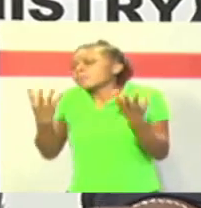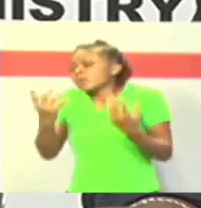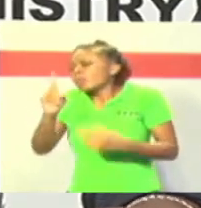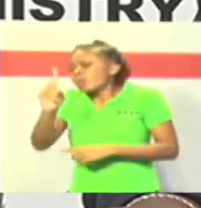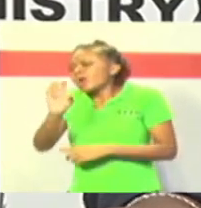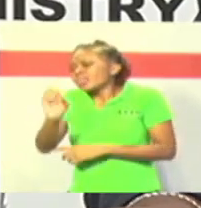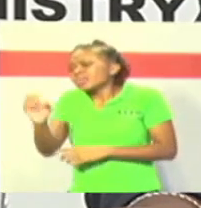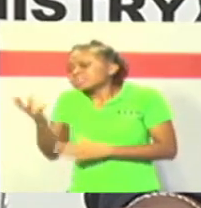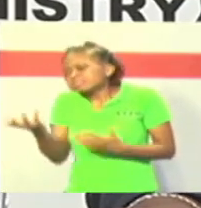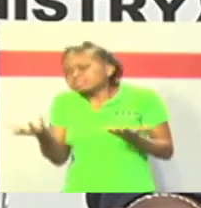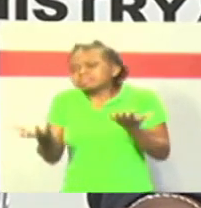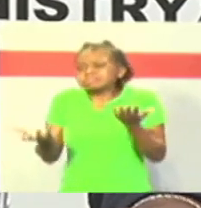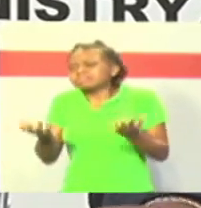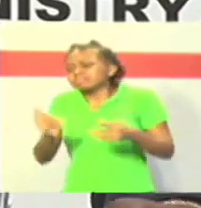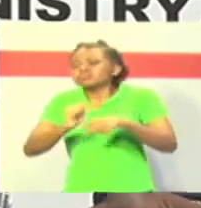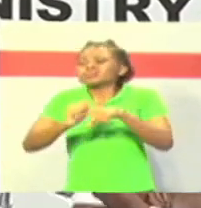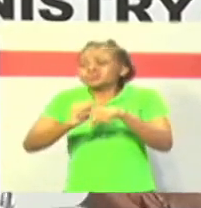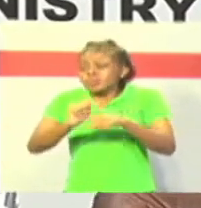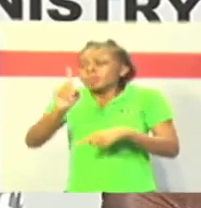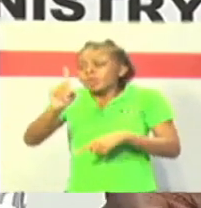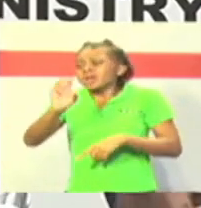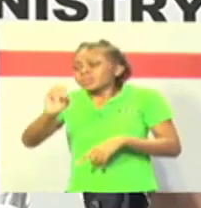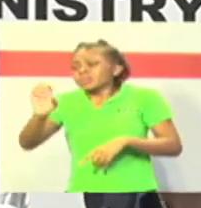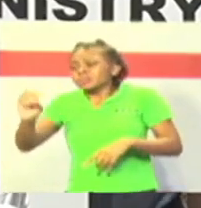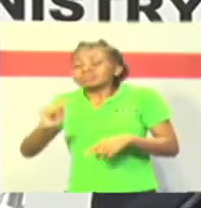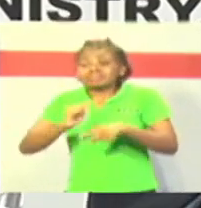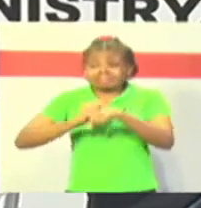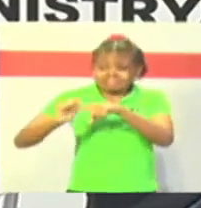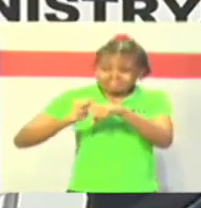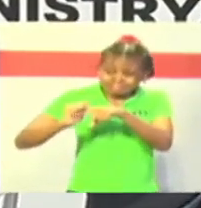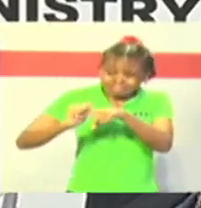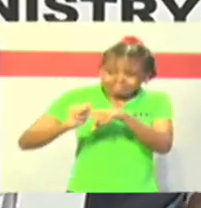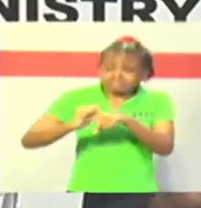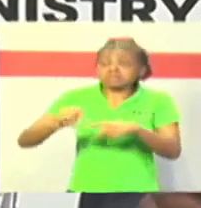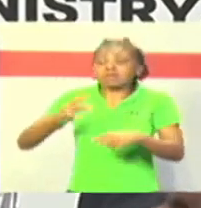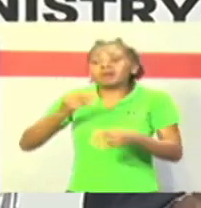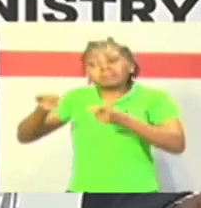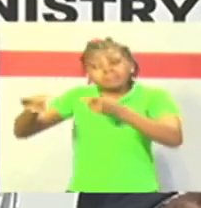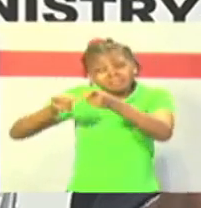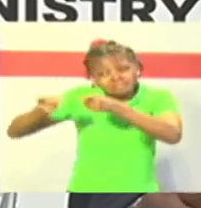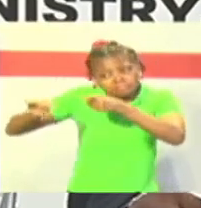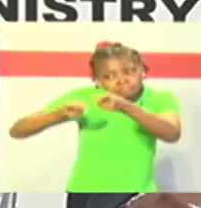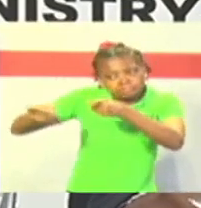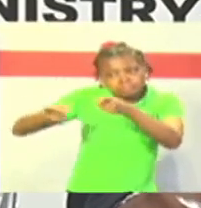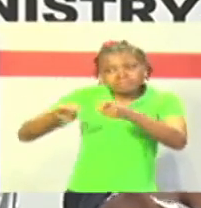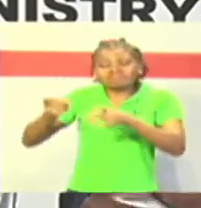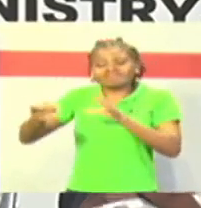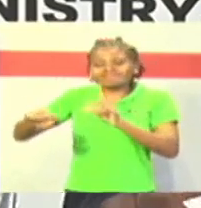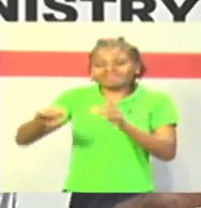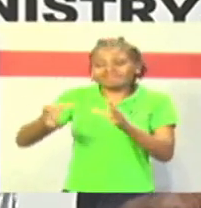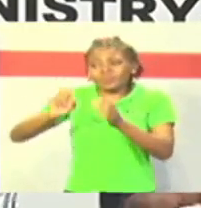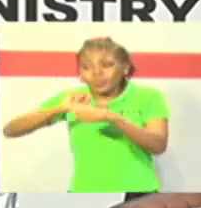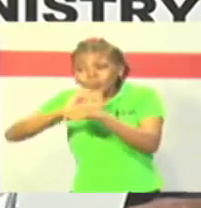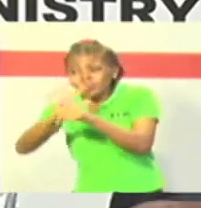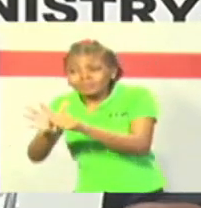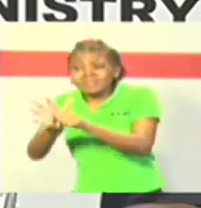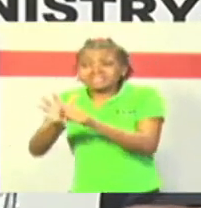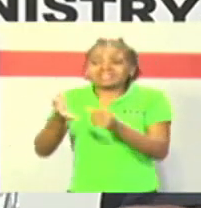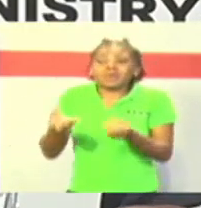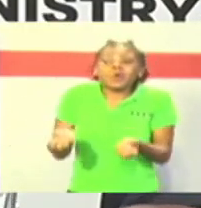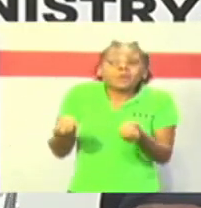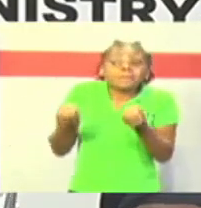far. Guidelines, training and guidelines for management of COVID-19 patients on wards. We've